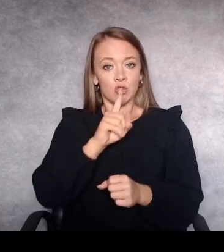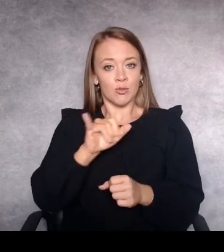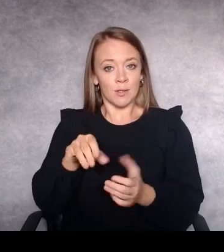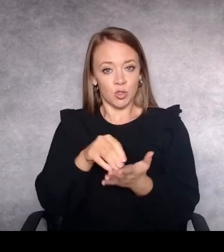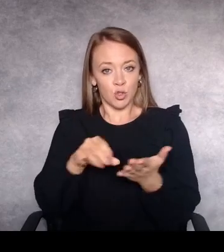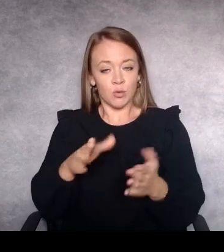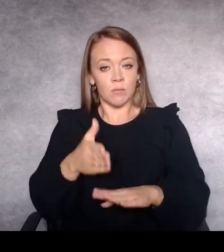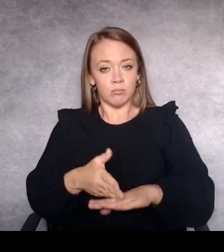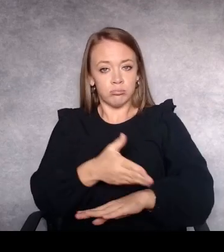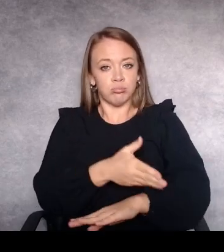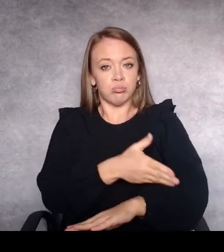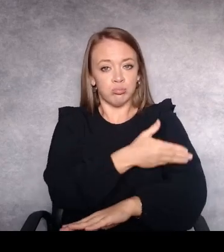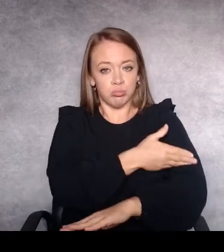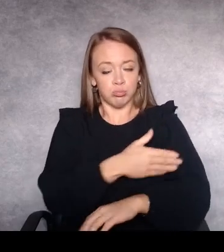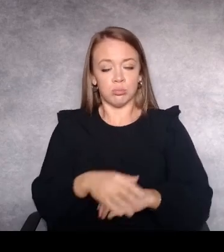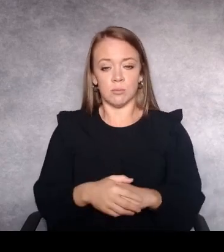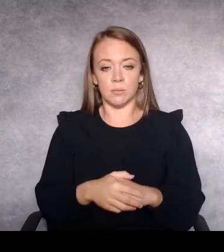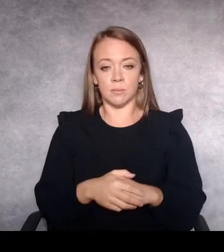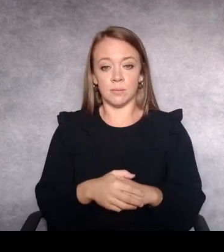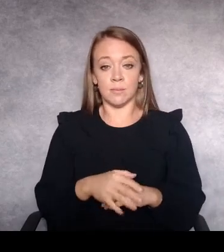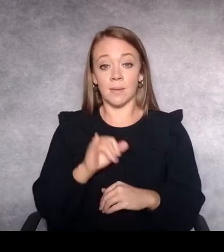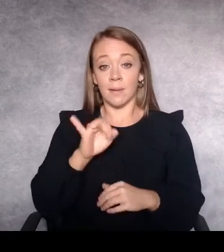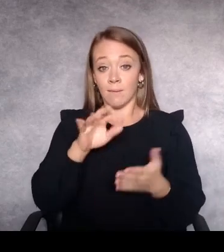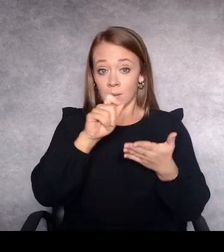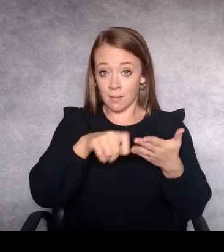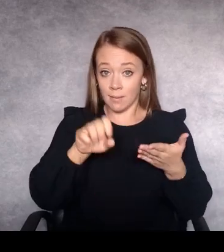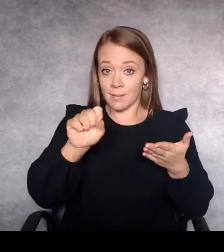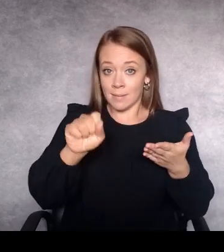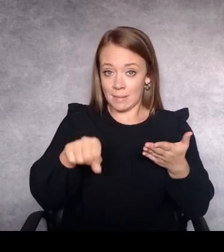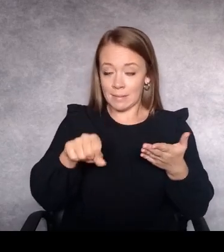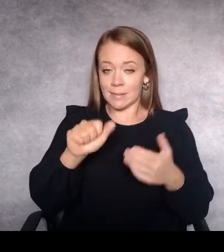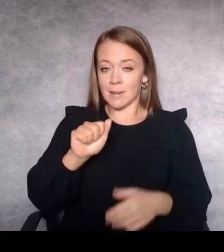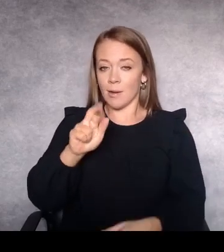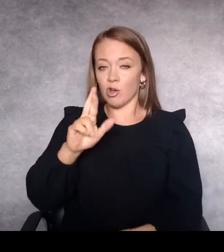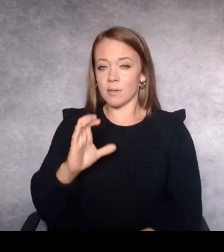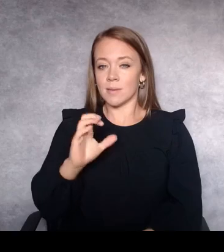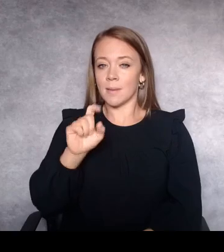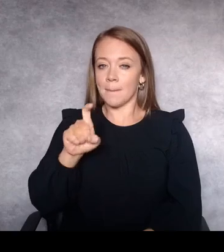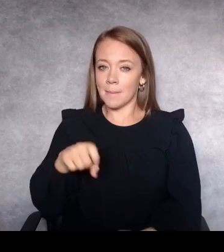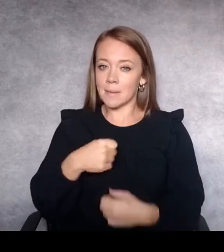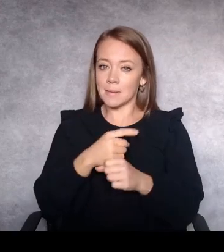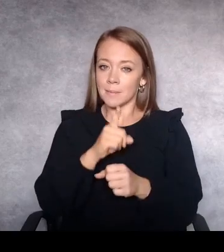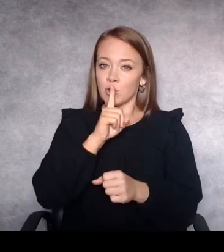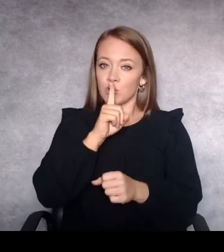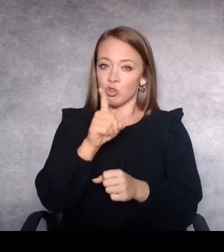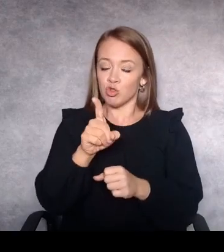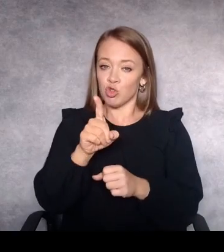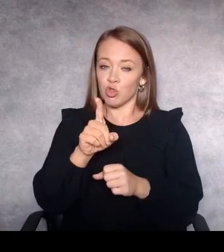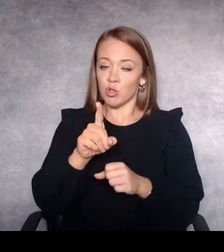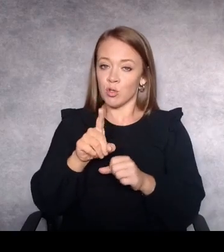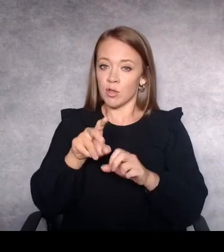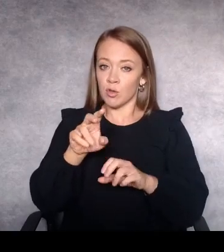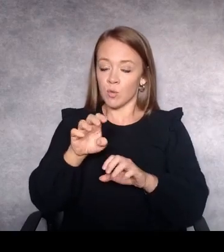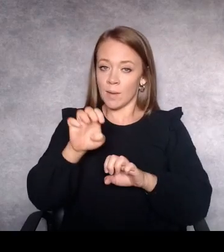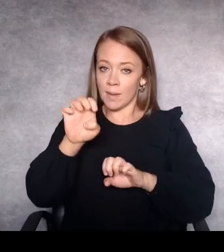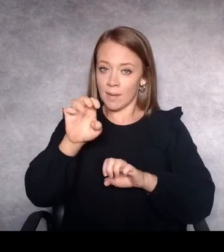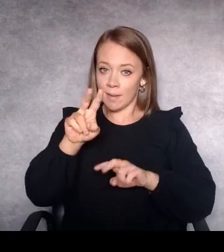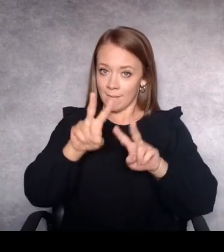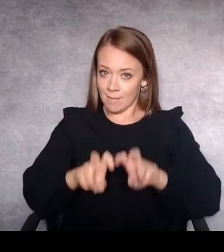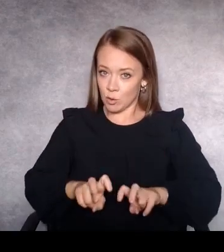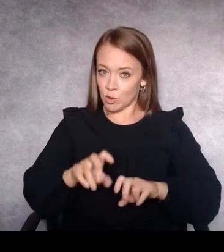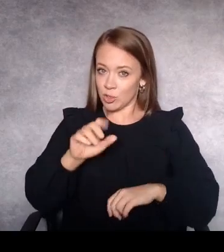student to make progress. If yes, then the ARC should ensure the evaluation data for